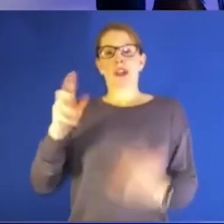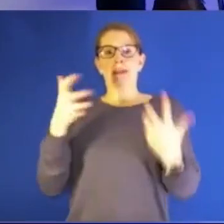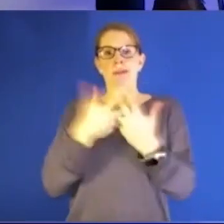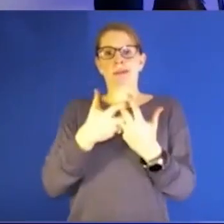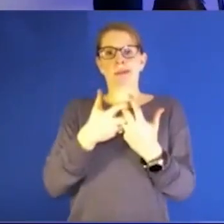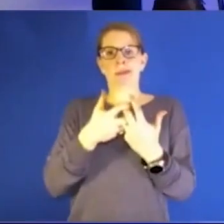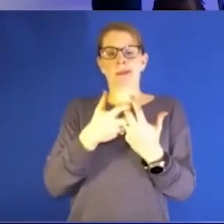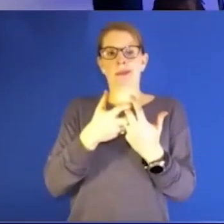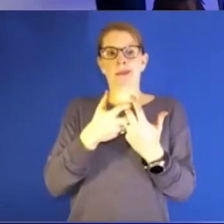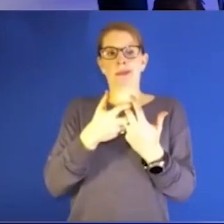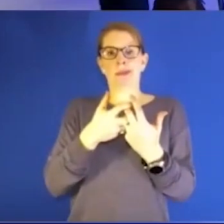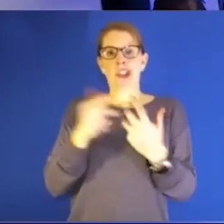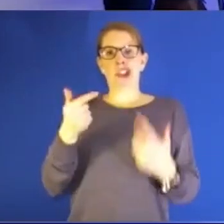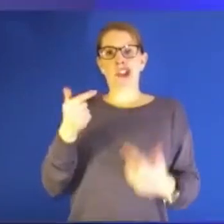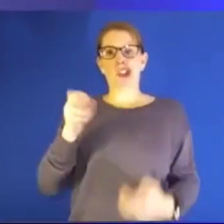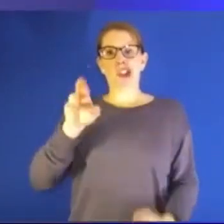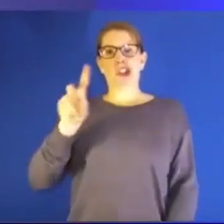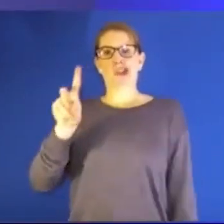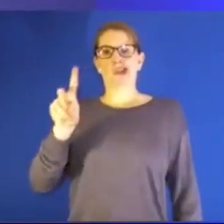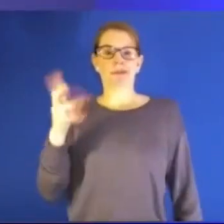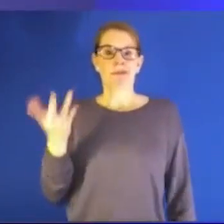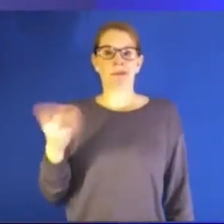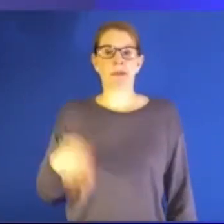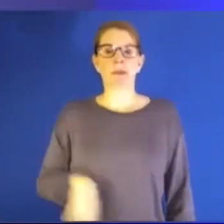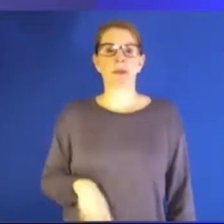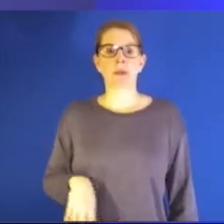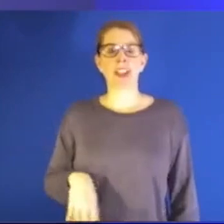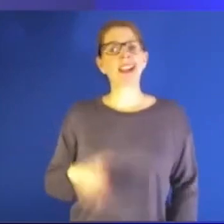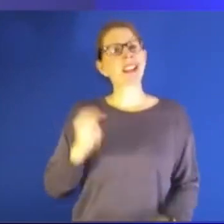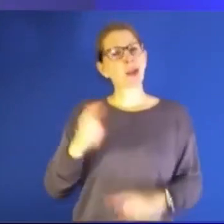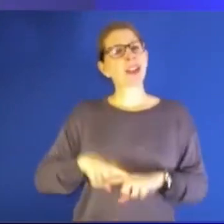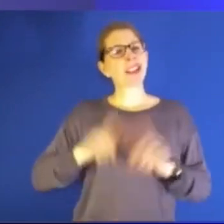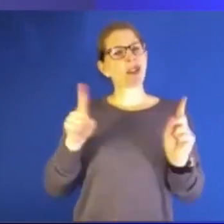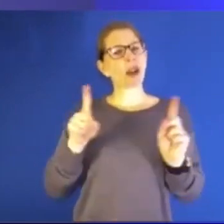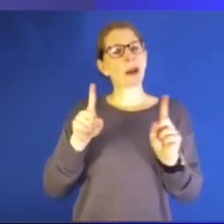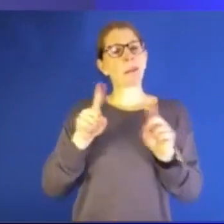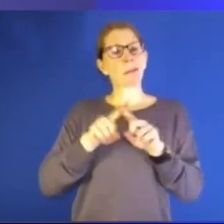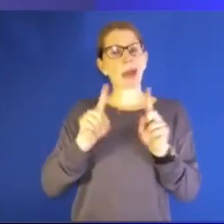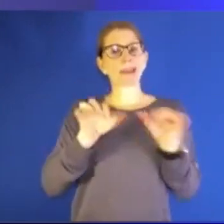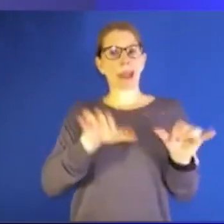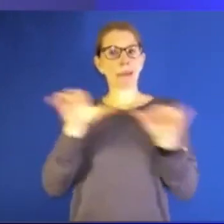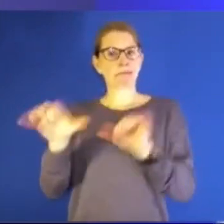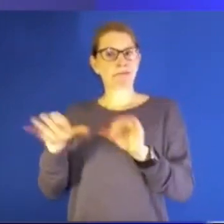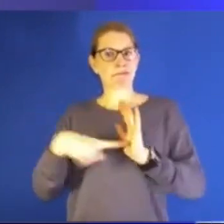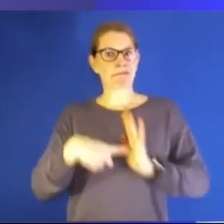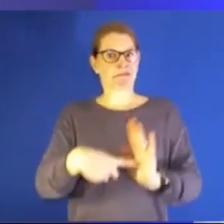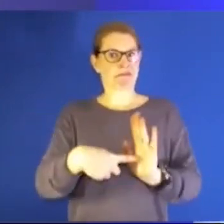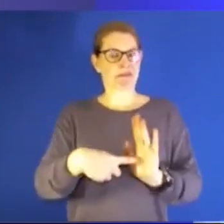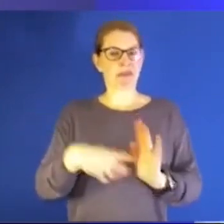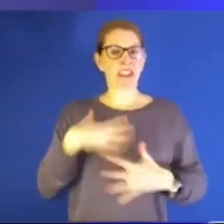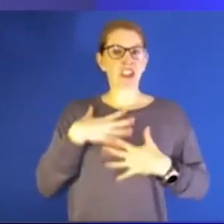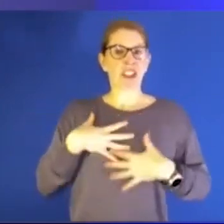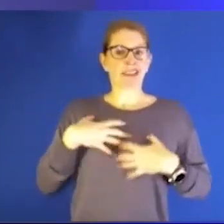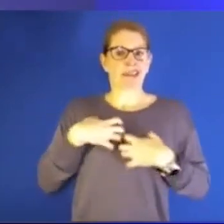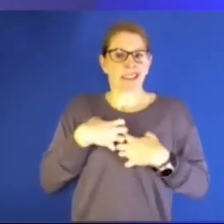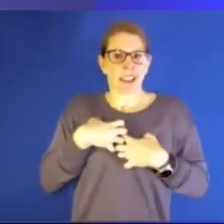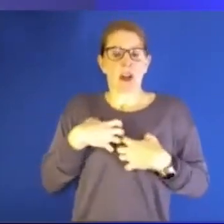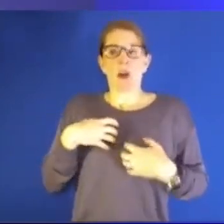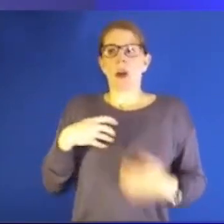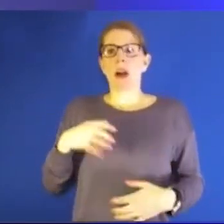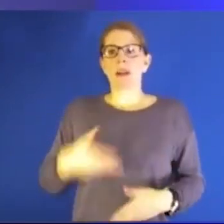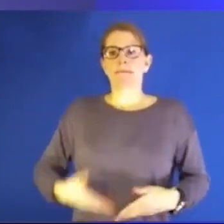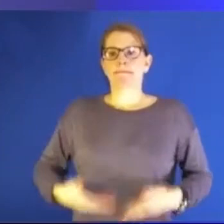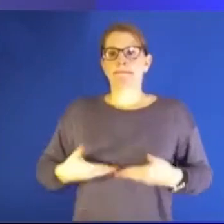Yeah, it definitely fits in. A little bit different, but similar presentation. You can have chest pain or epigastric pain